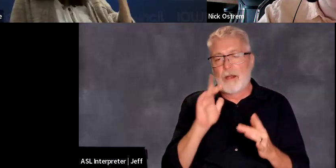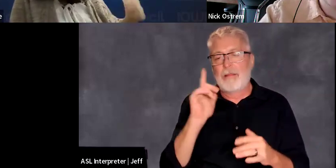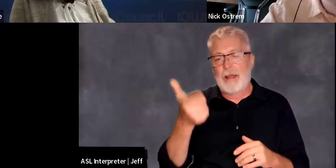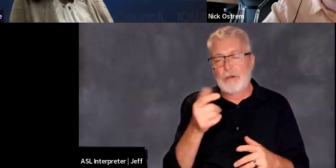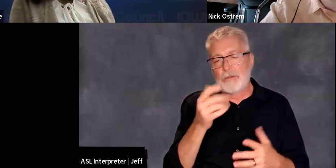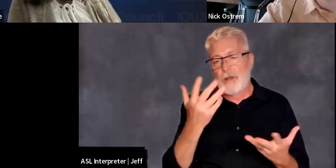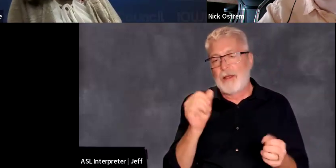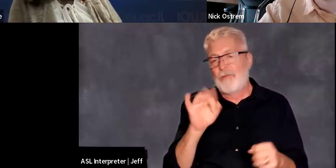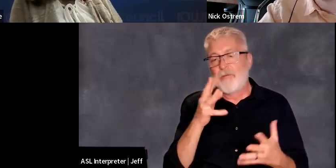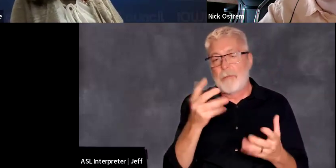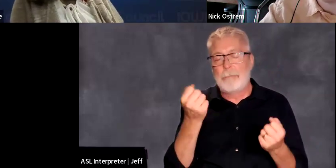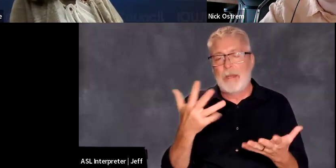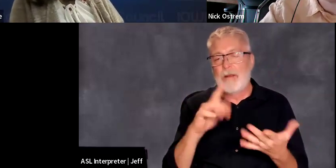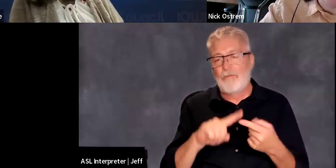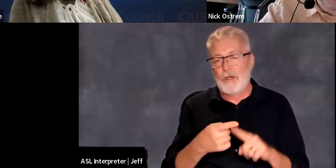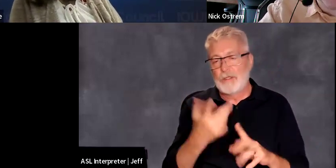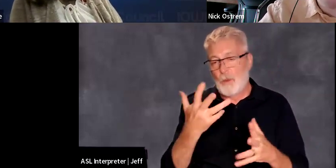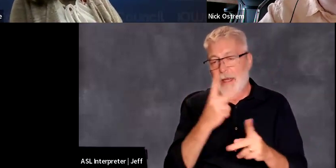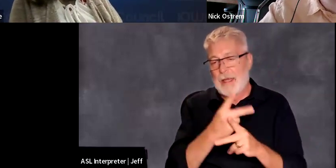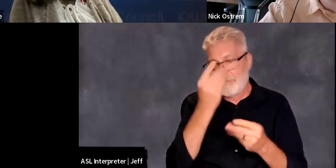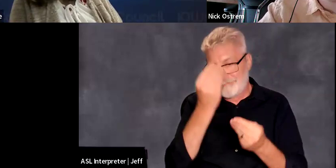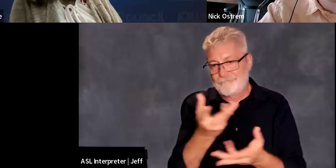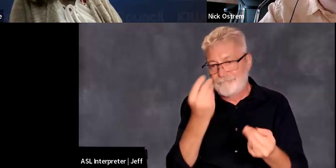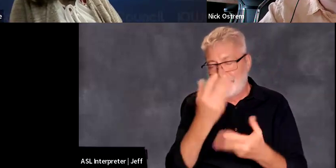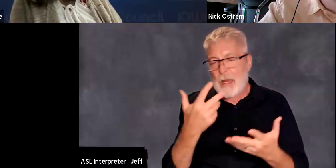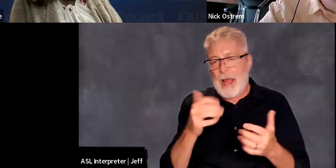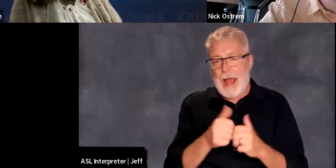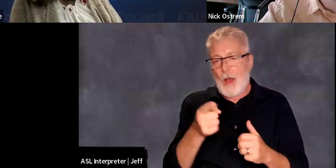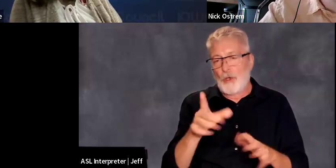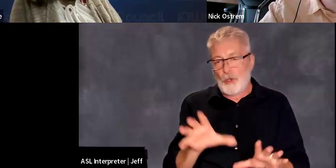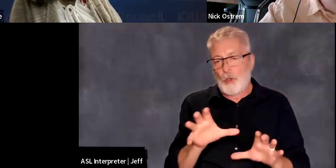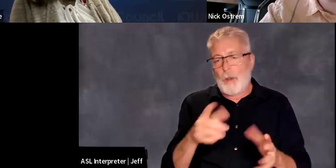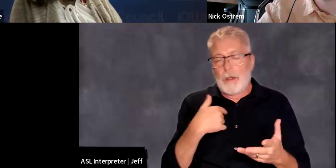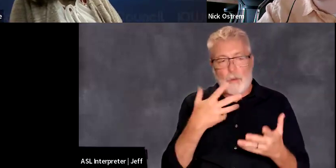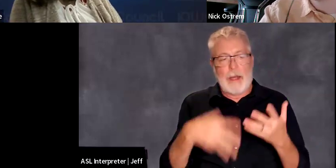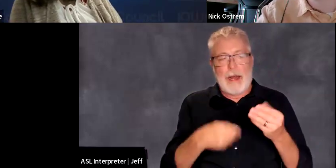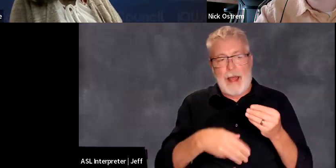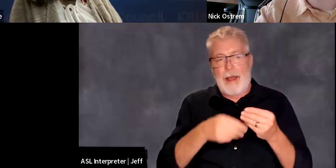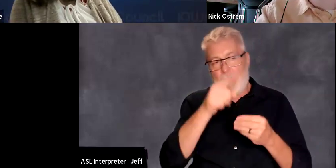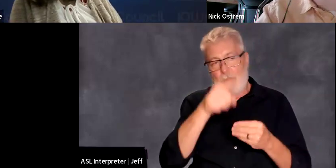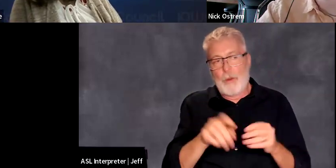lot of friends who you want to keep updated on your status, you can add them all to these emergency contacts.